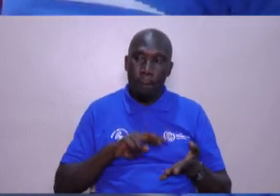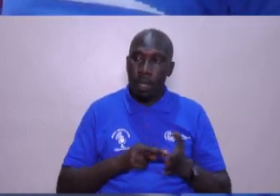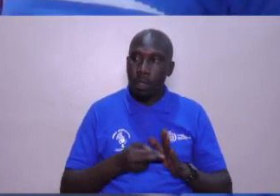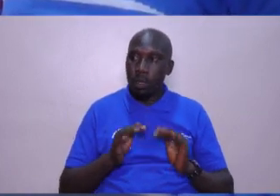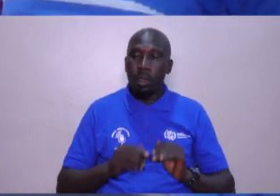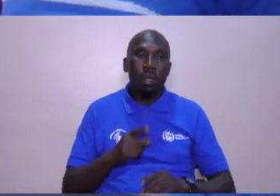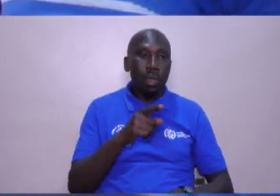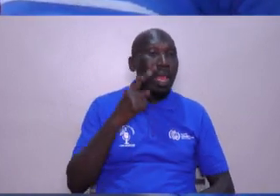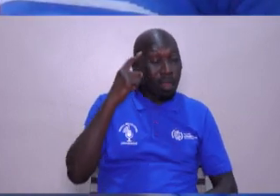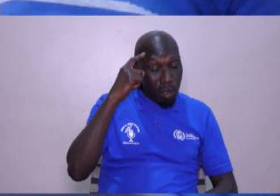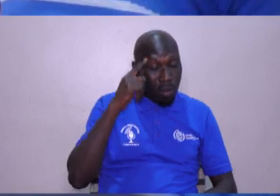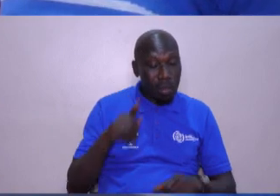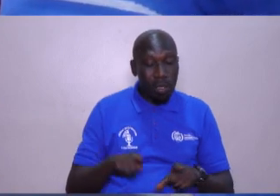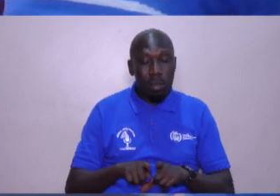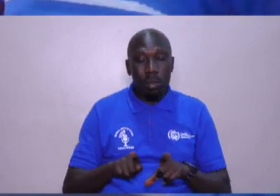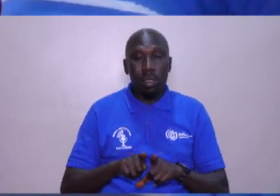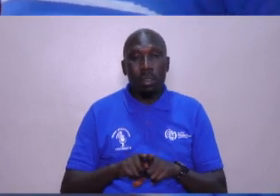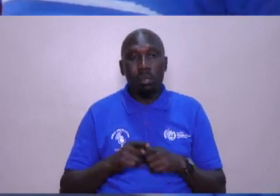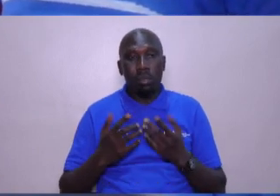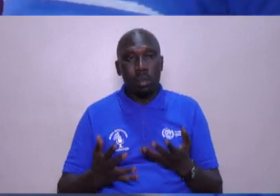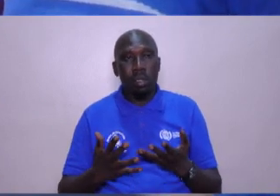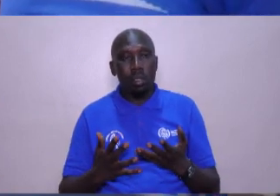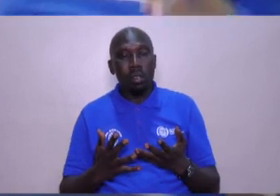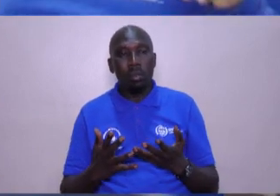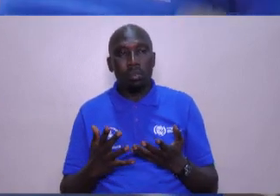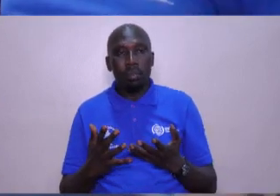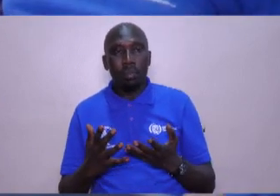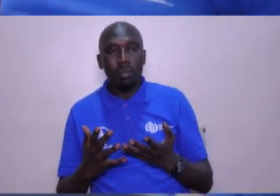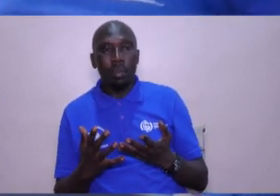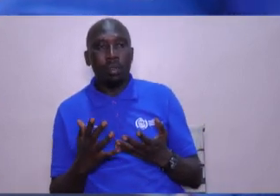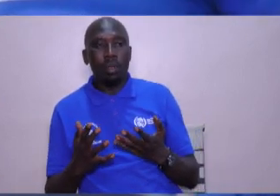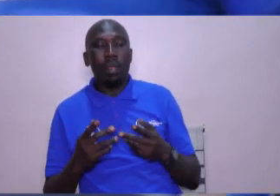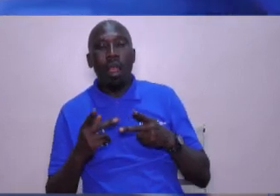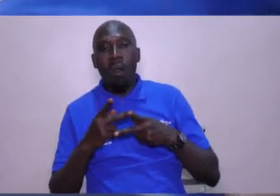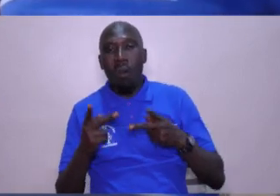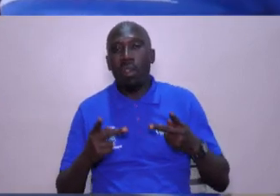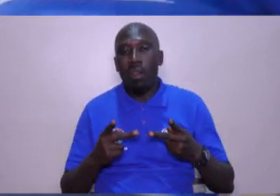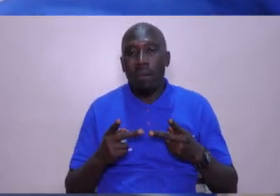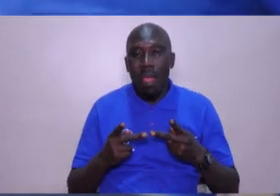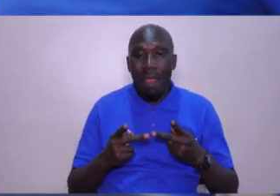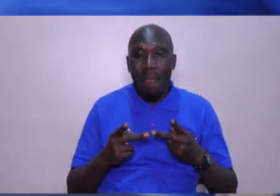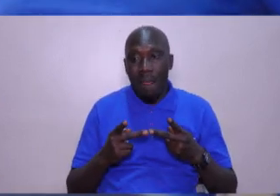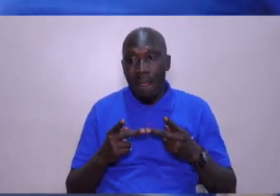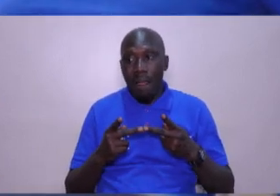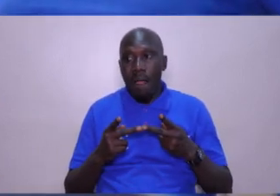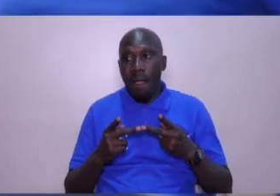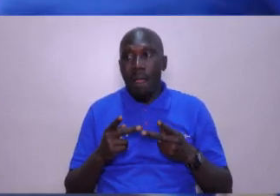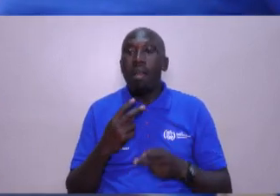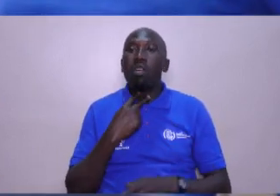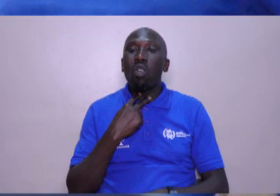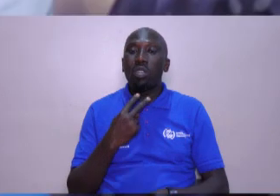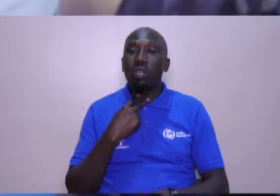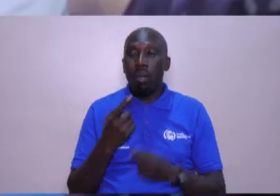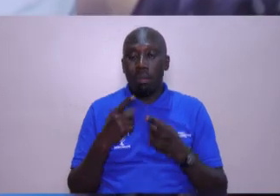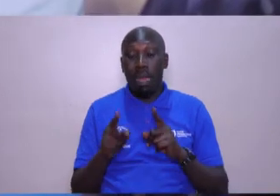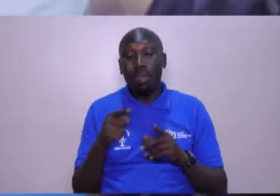I thought that would be handled in the audio. Yes, this is the audio, but this audio is